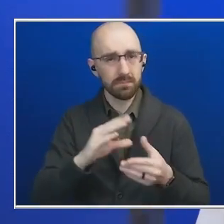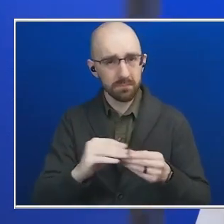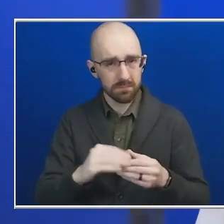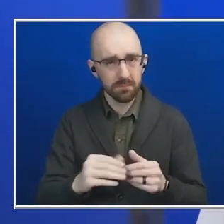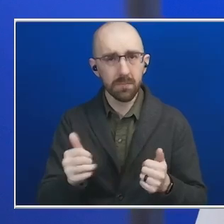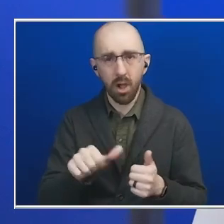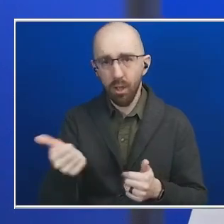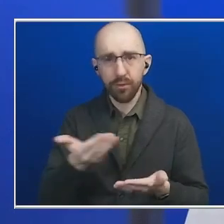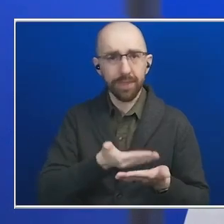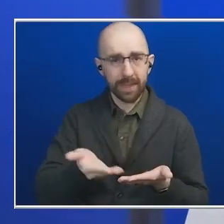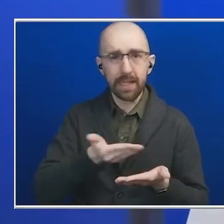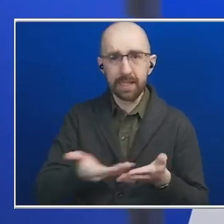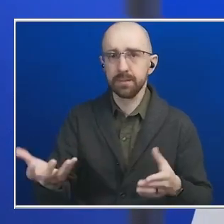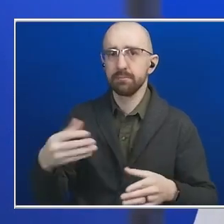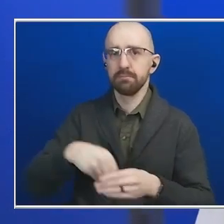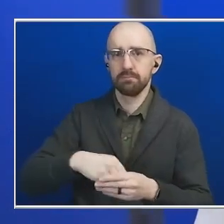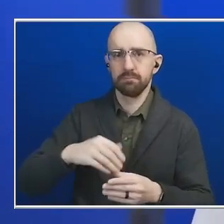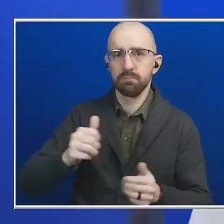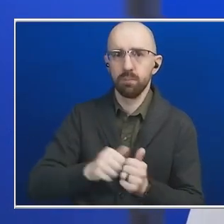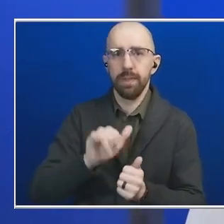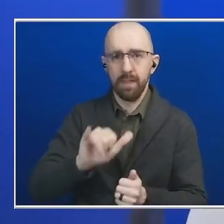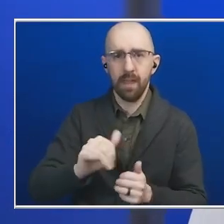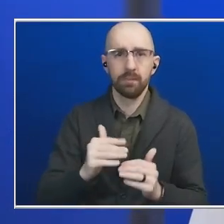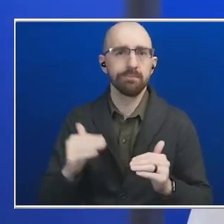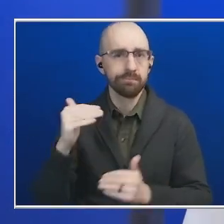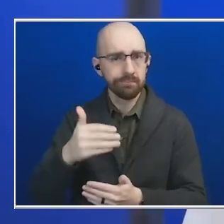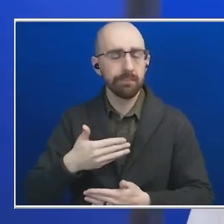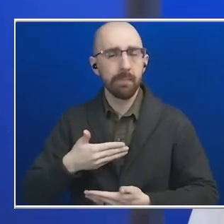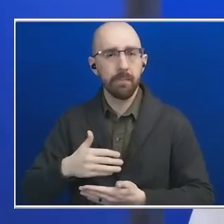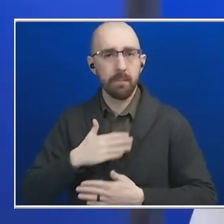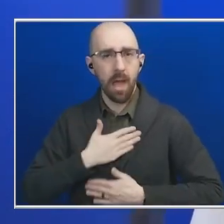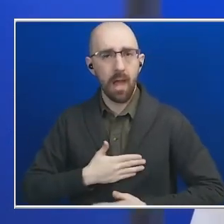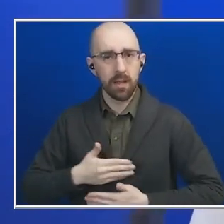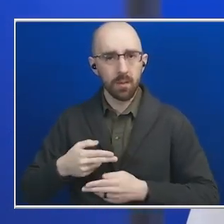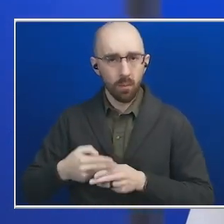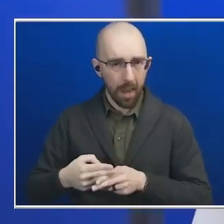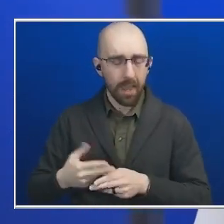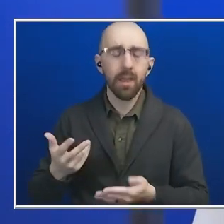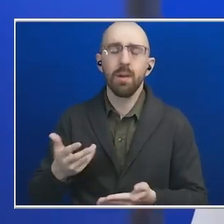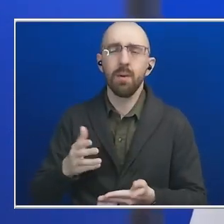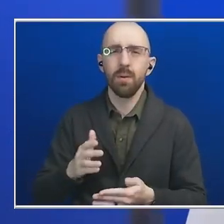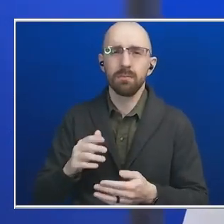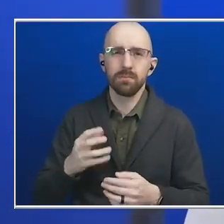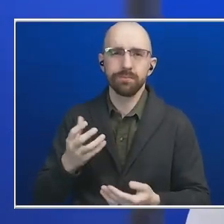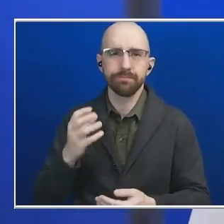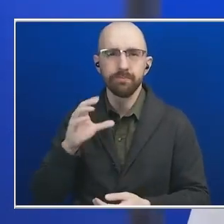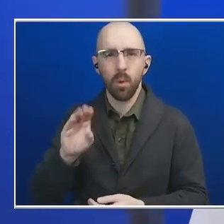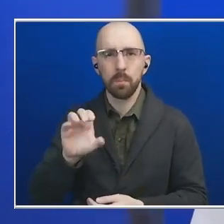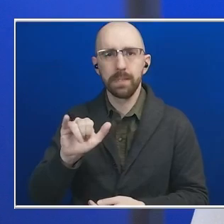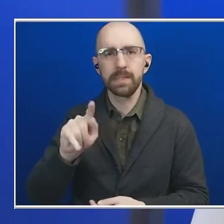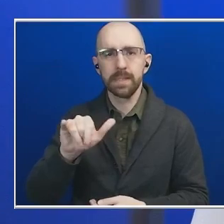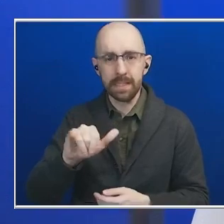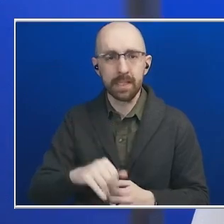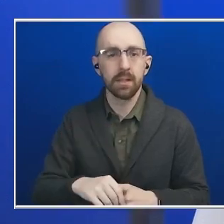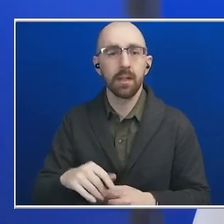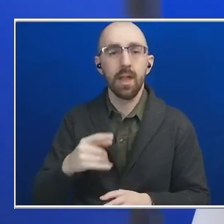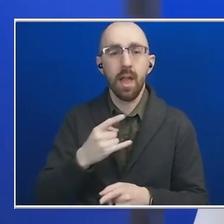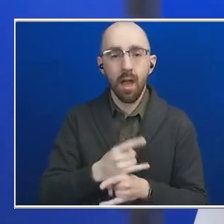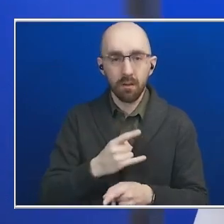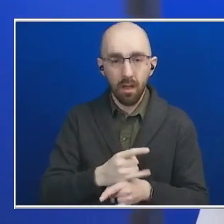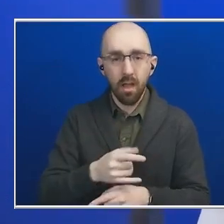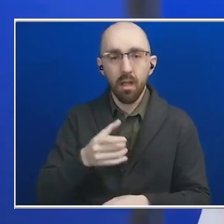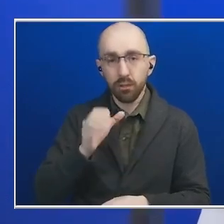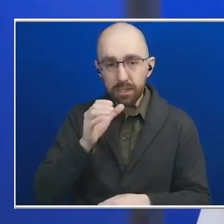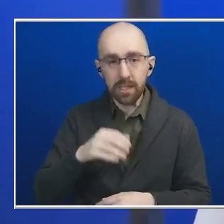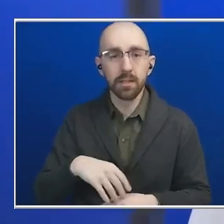role, so especially excess body weight or obesity, lack of exercise, as well as alcohol intake have all been associated with